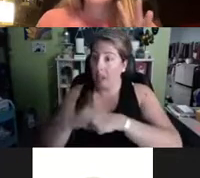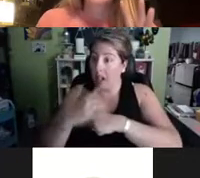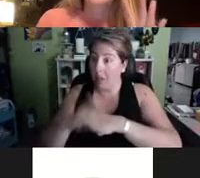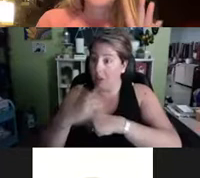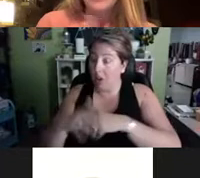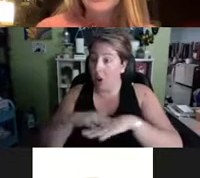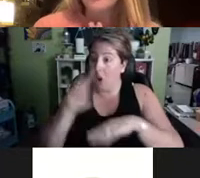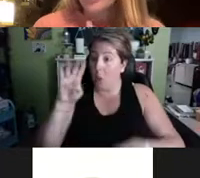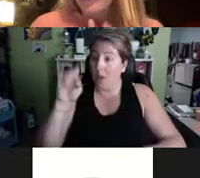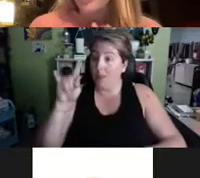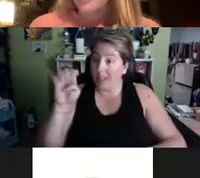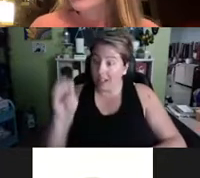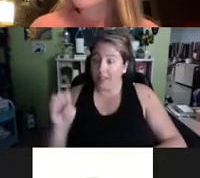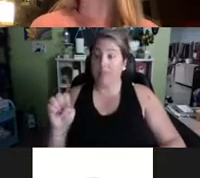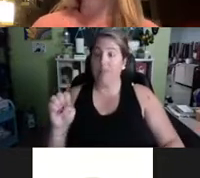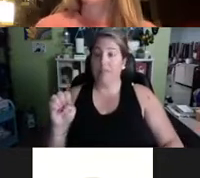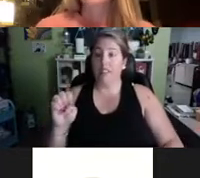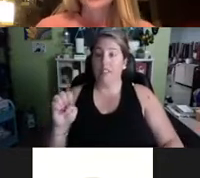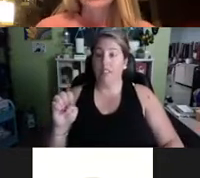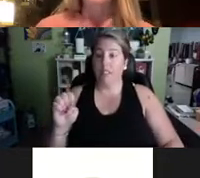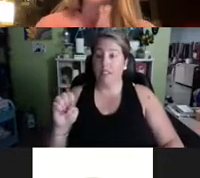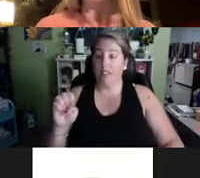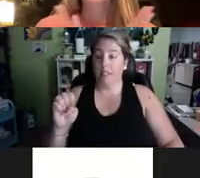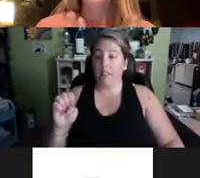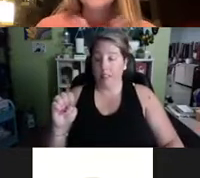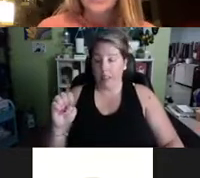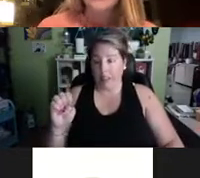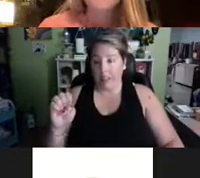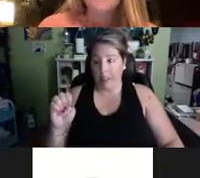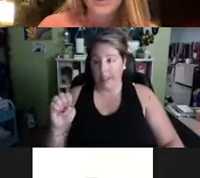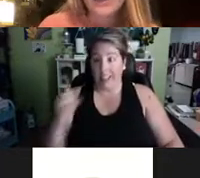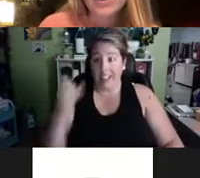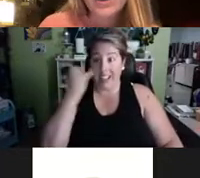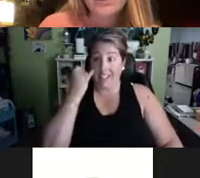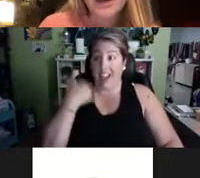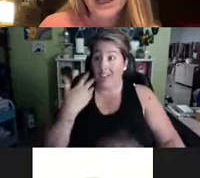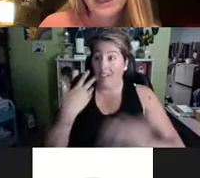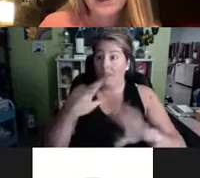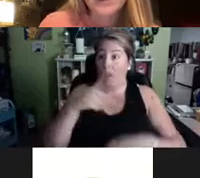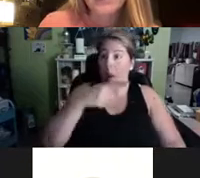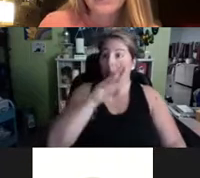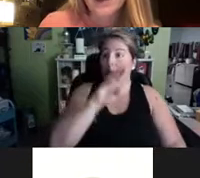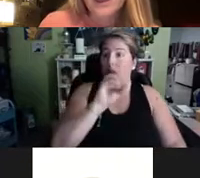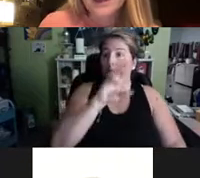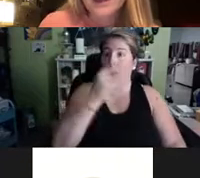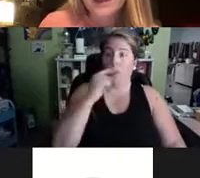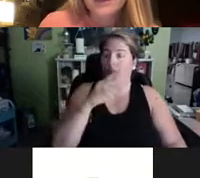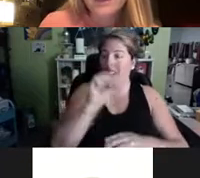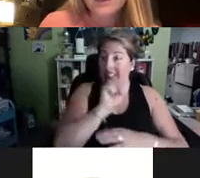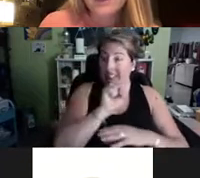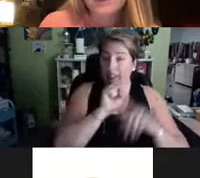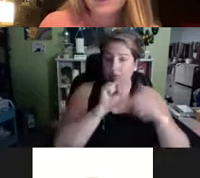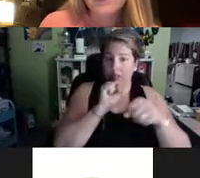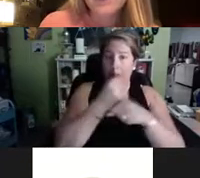I had a pre-order list, which I didn't do, but if I did, I could just make this